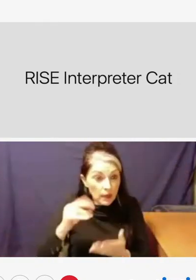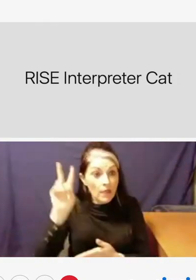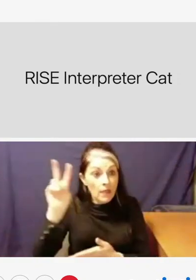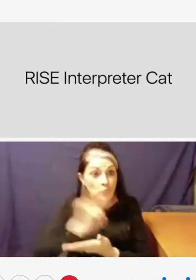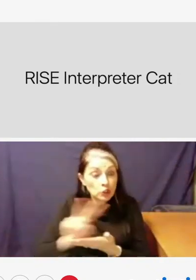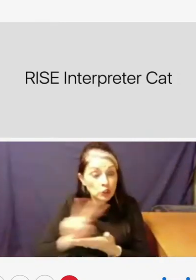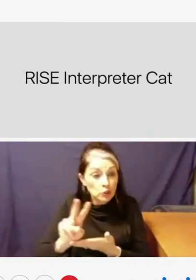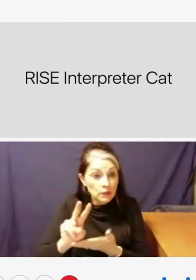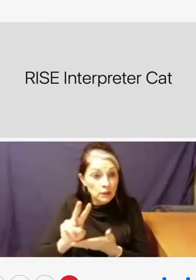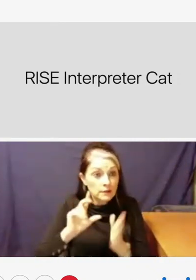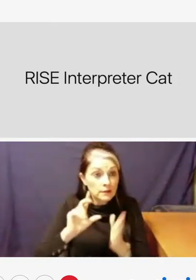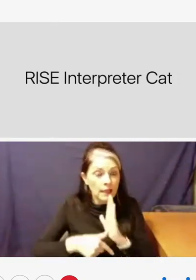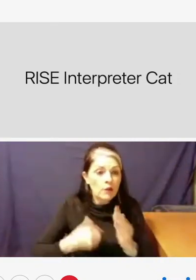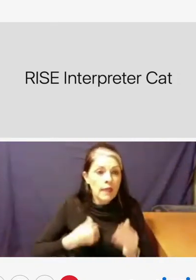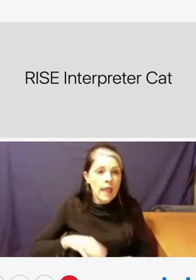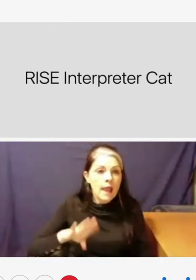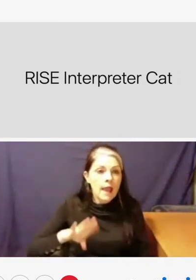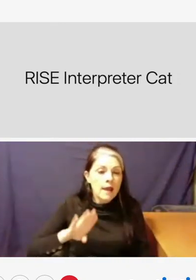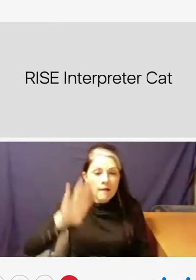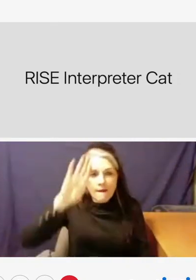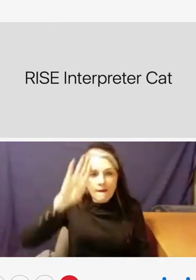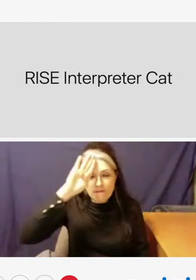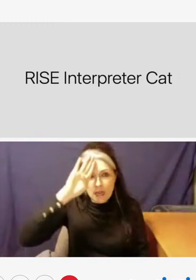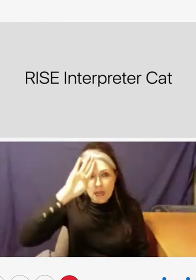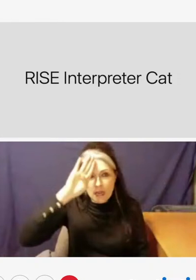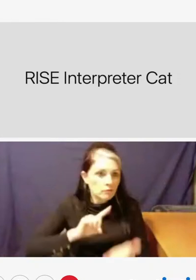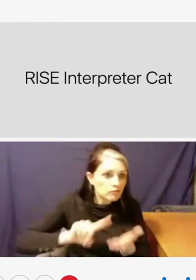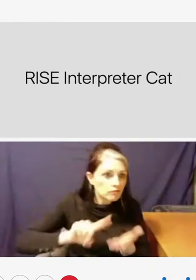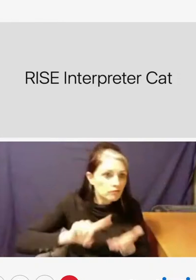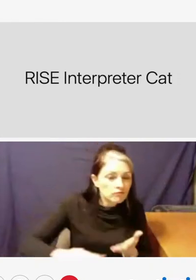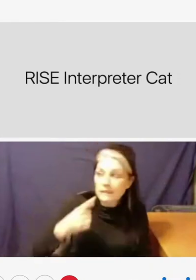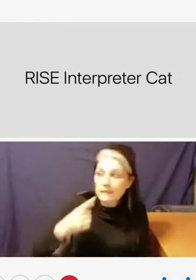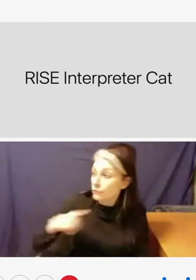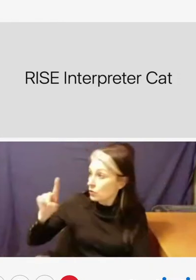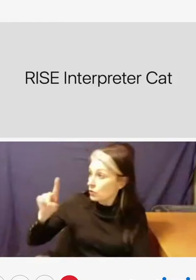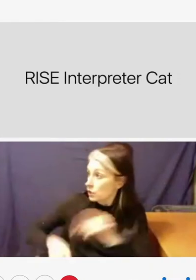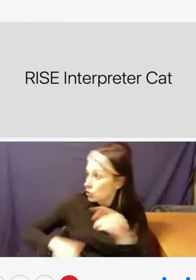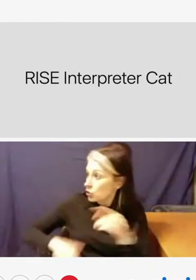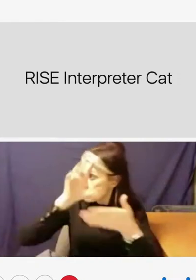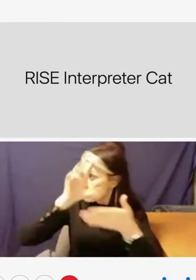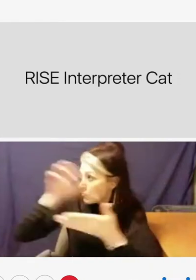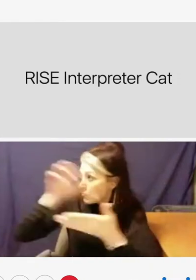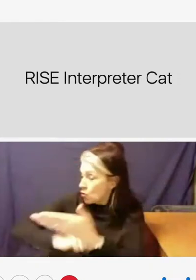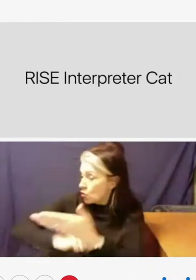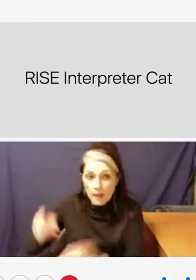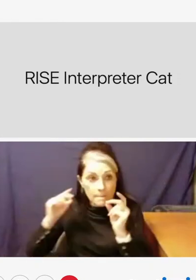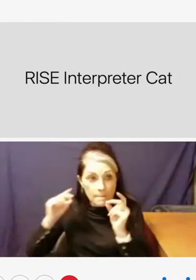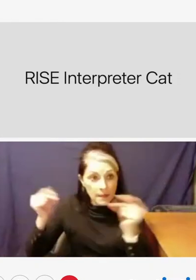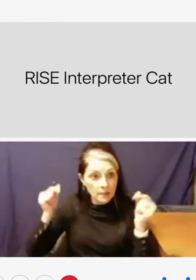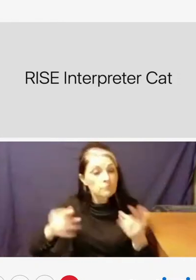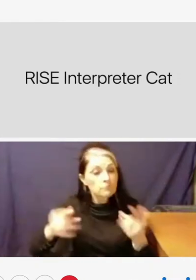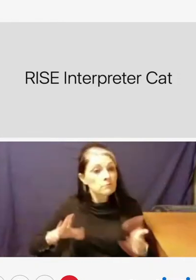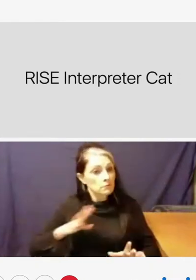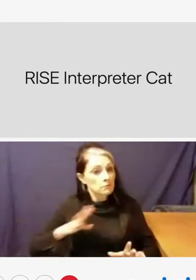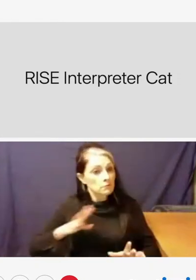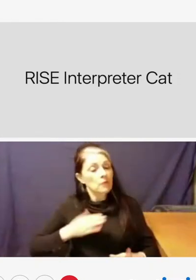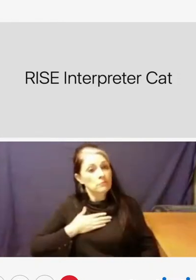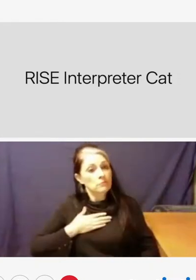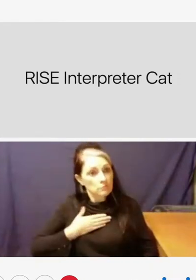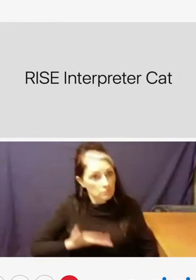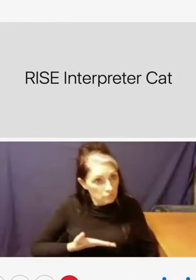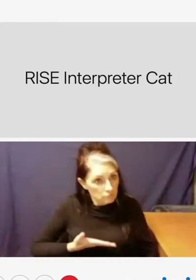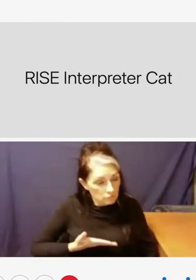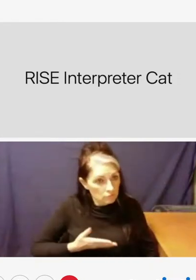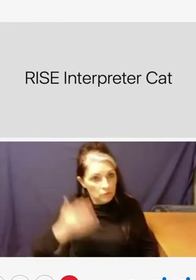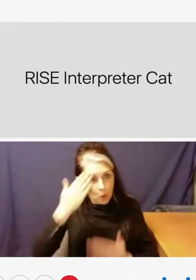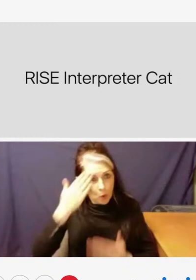and he was told he needed to take him down immediately which he did um he did speak to his